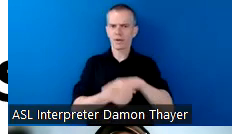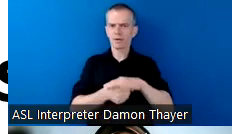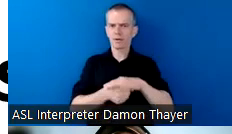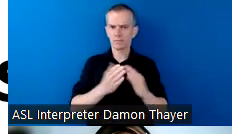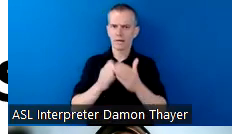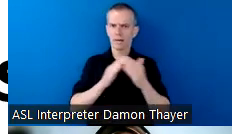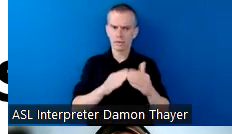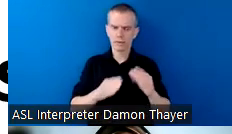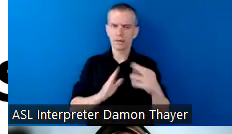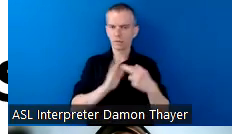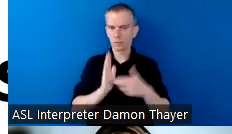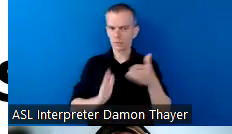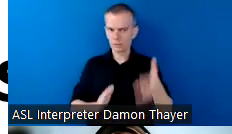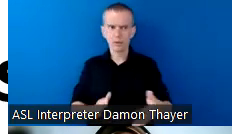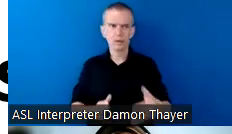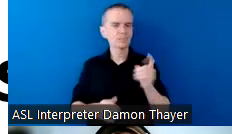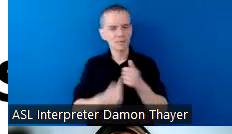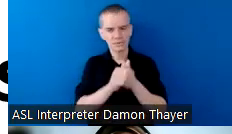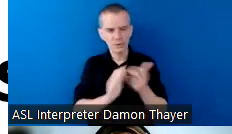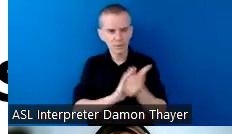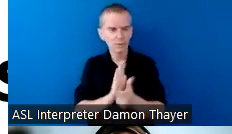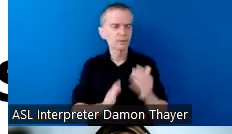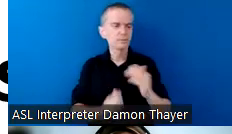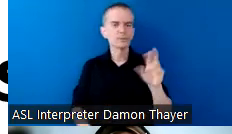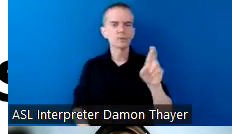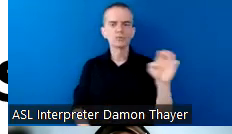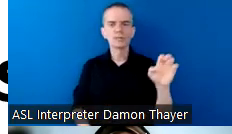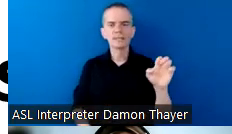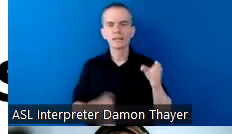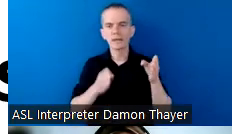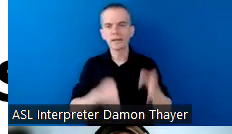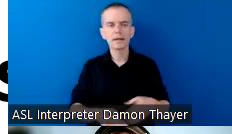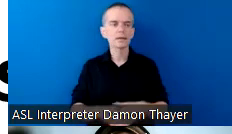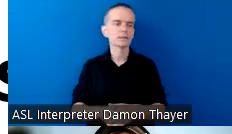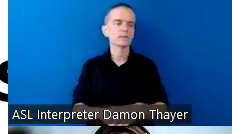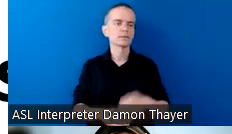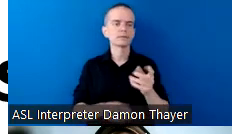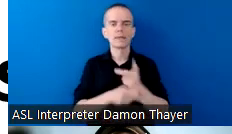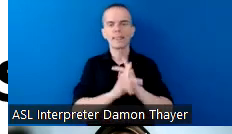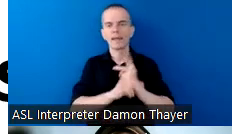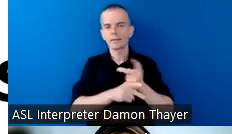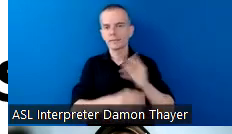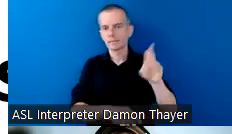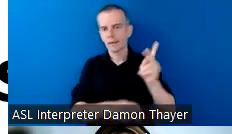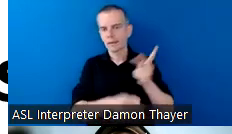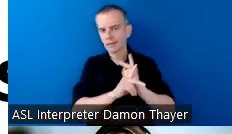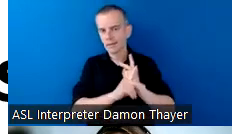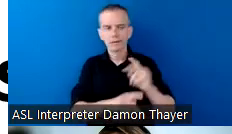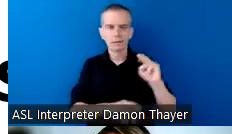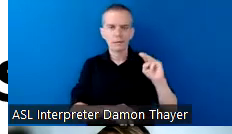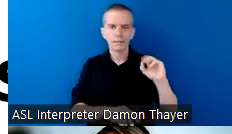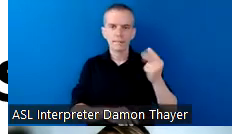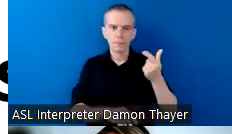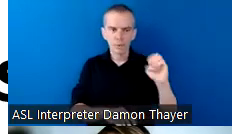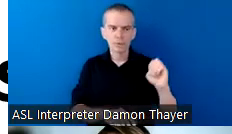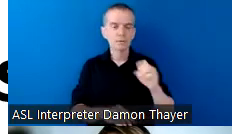rules that are existing in those neighborhoods. Real estate agents, mortgage lenders, and financial institutions. So folks who are involved in the sale of